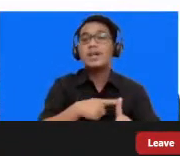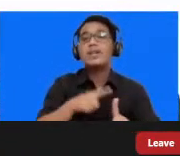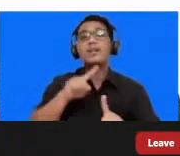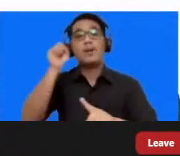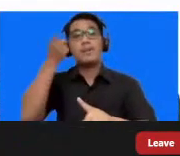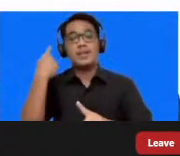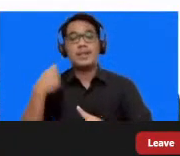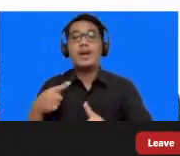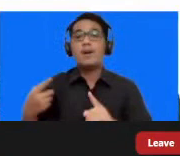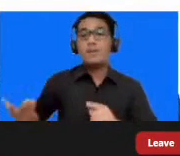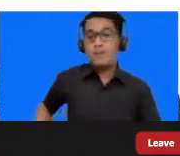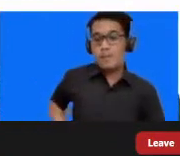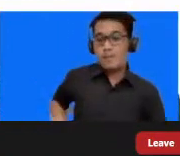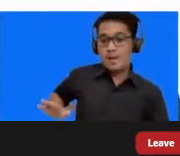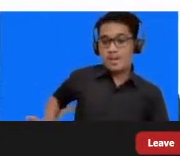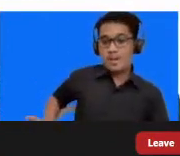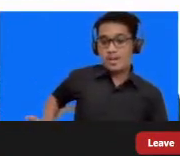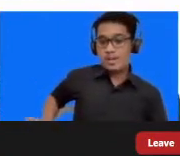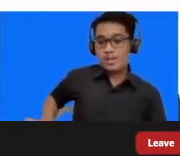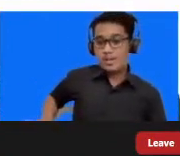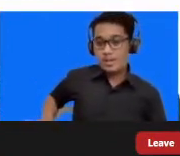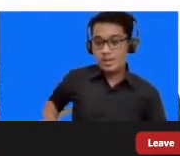order on disaster. There is a